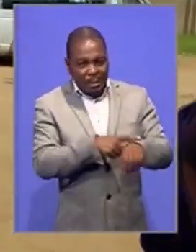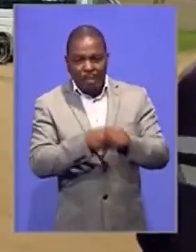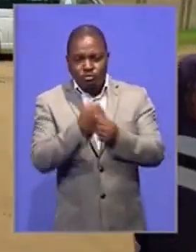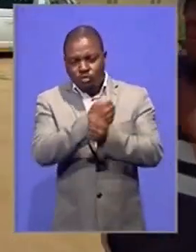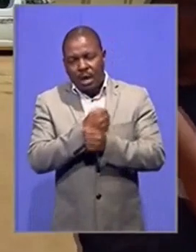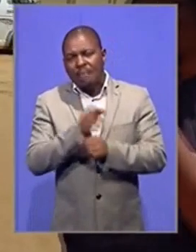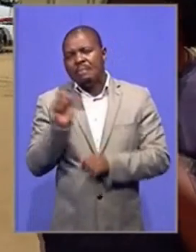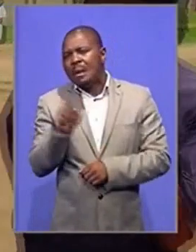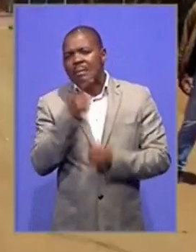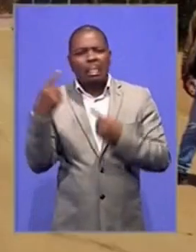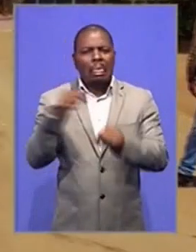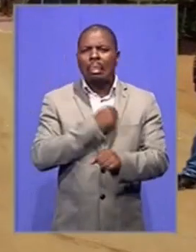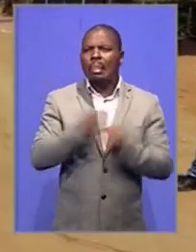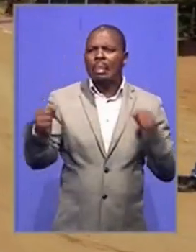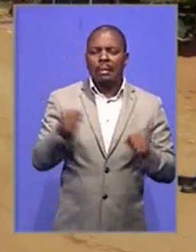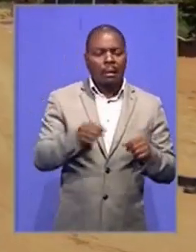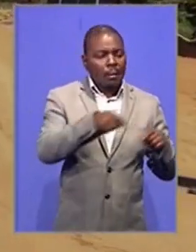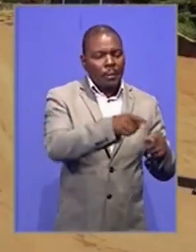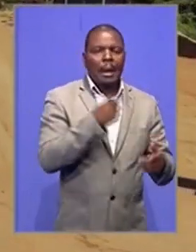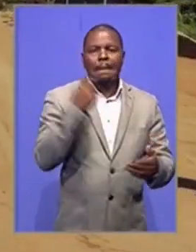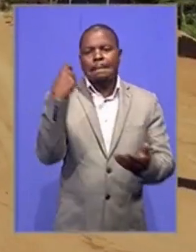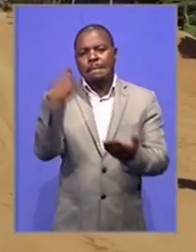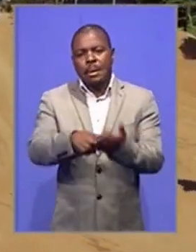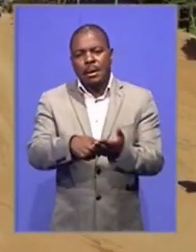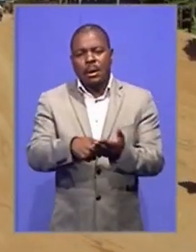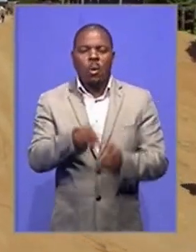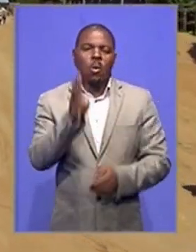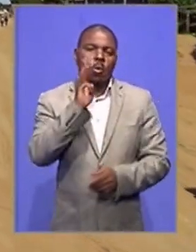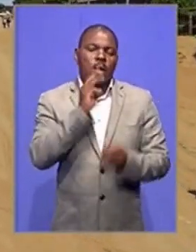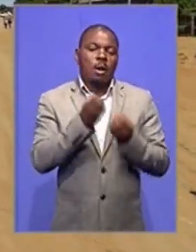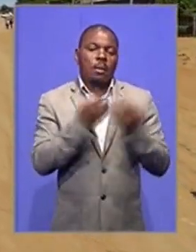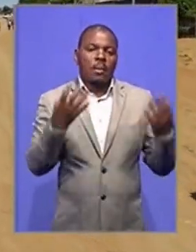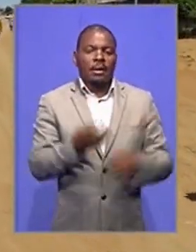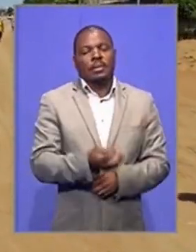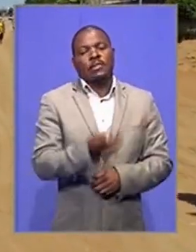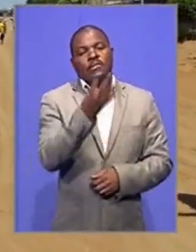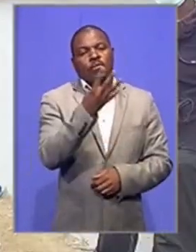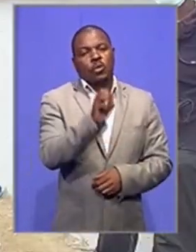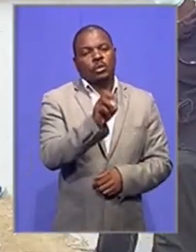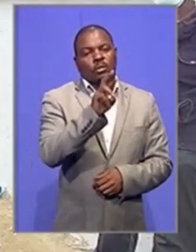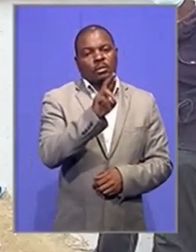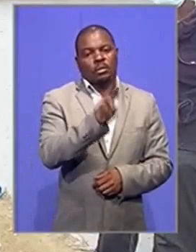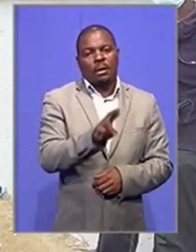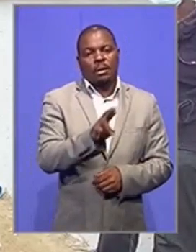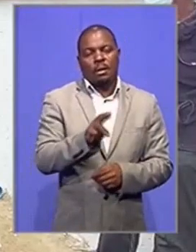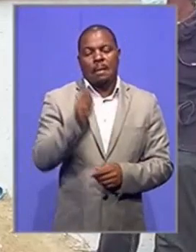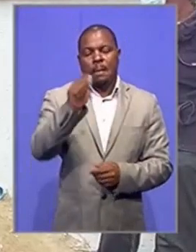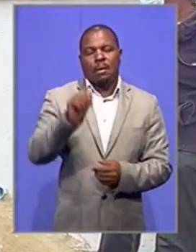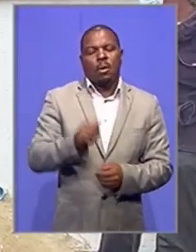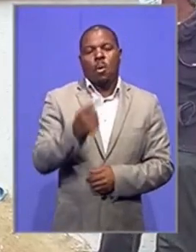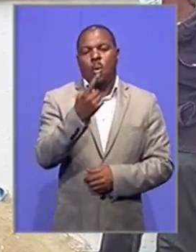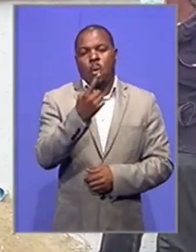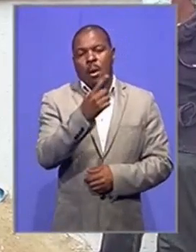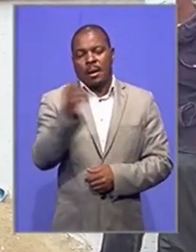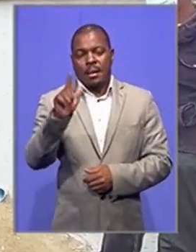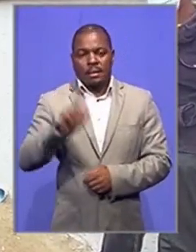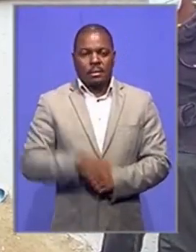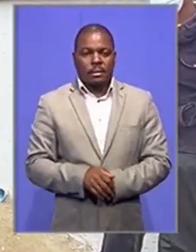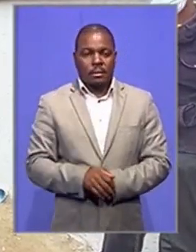tšea nako fao ba feleletšago ba reka meetse ka diranta tše 40 litara tše 100. Re na le kgwedi tše 2-3 re sena